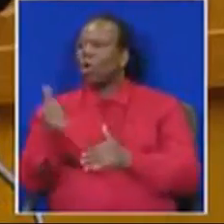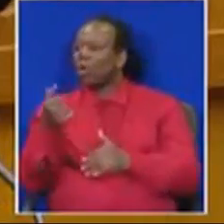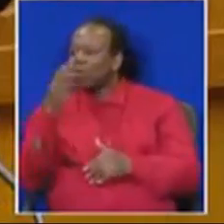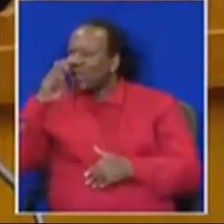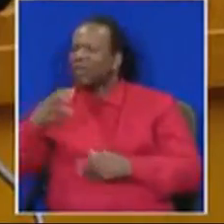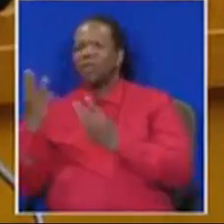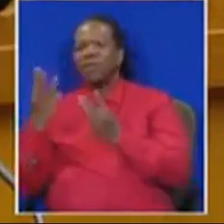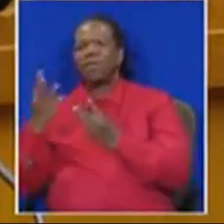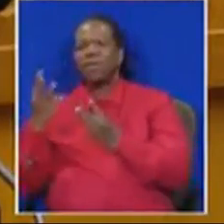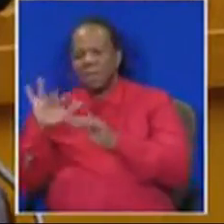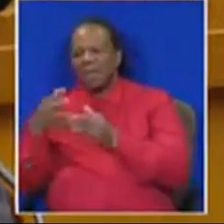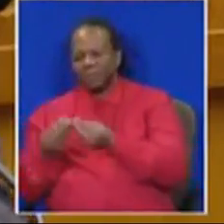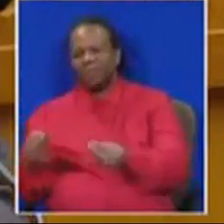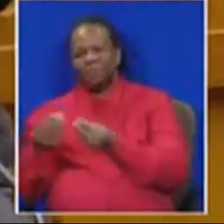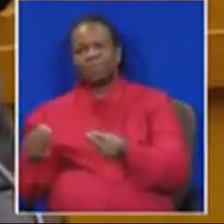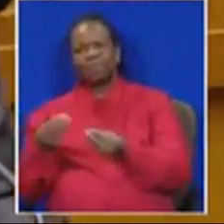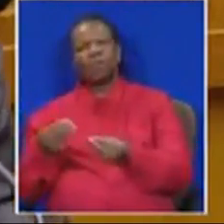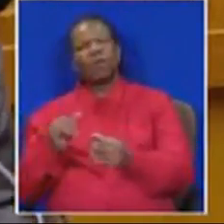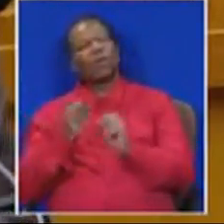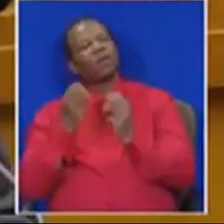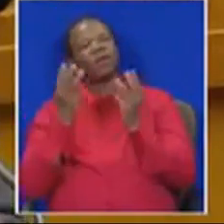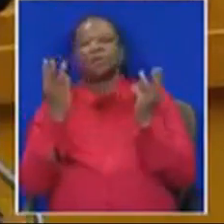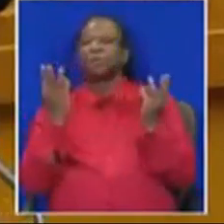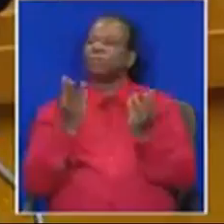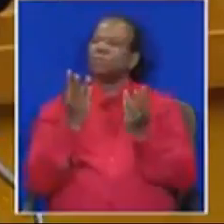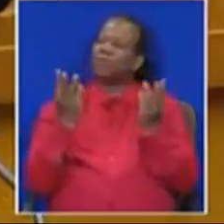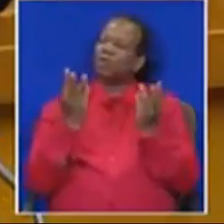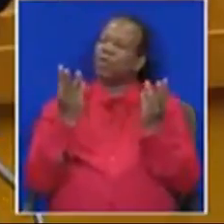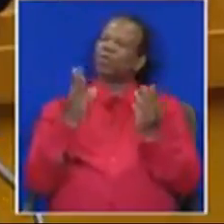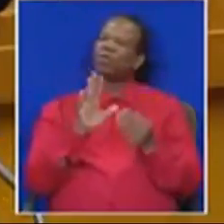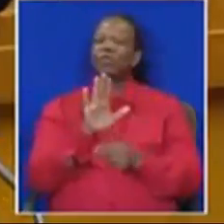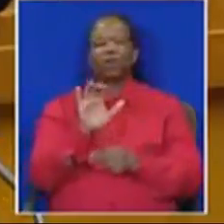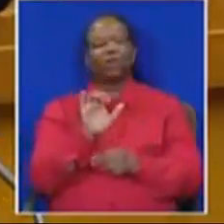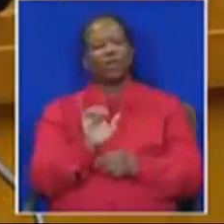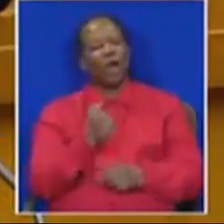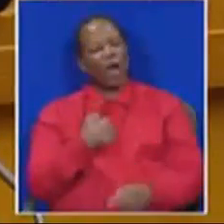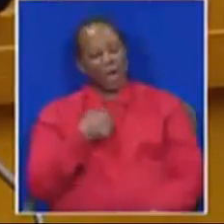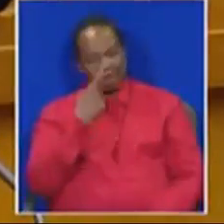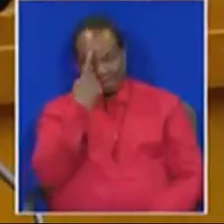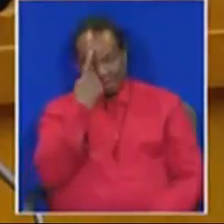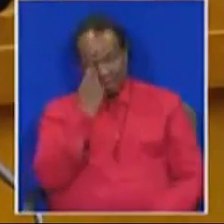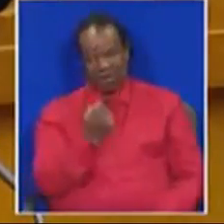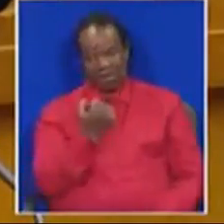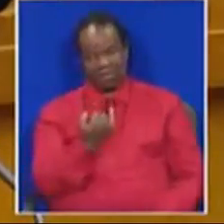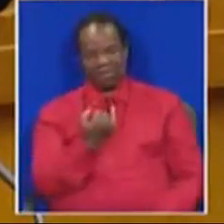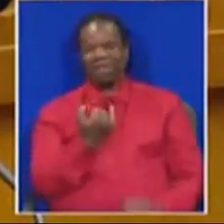Fellow South Africans, I believe that our country has entered a period of